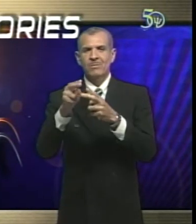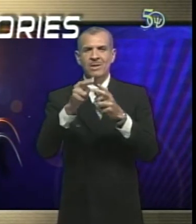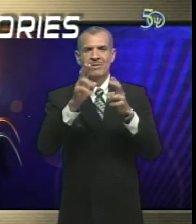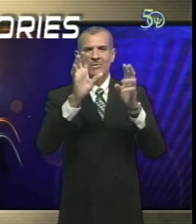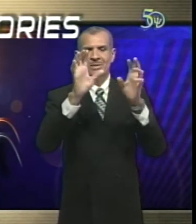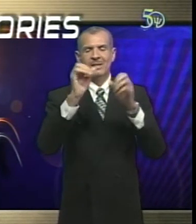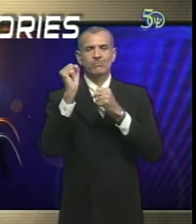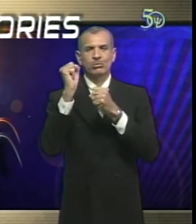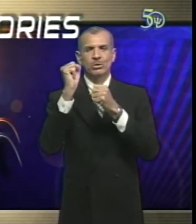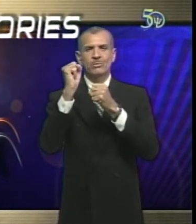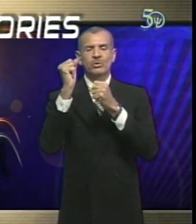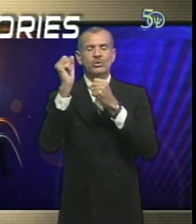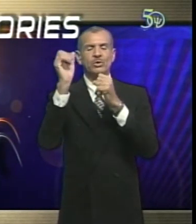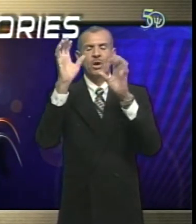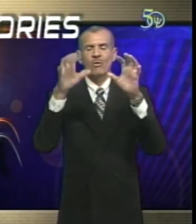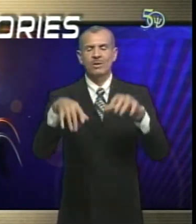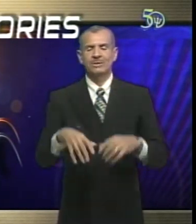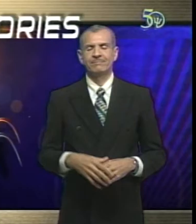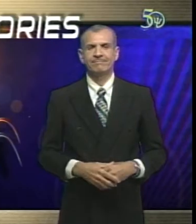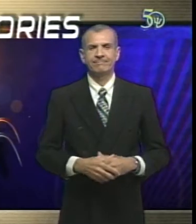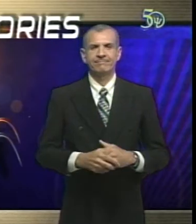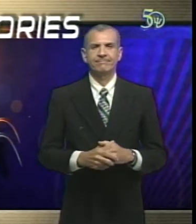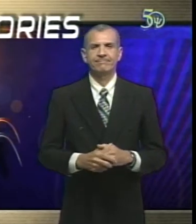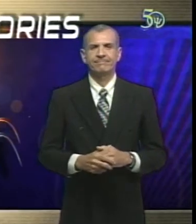brief isolated showers.